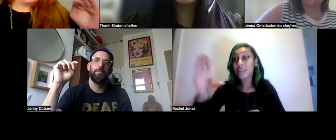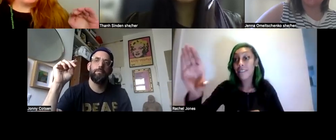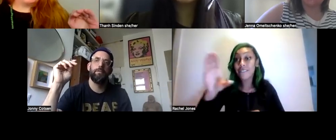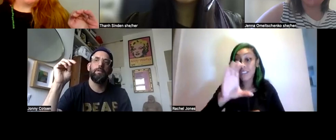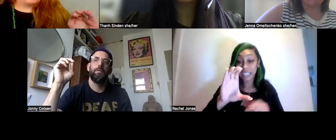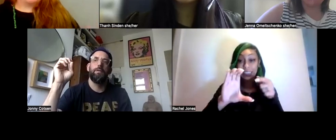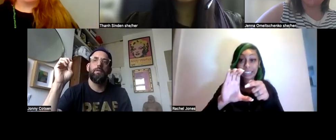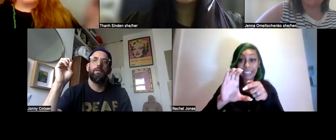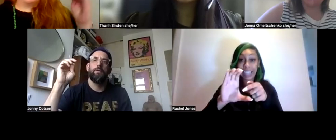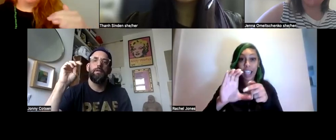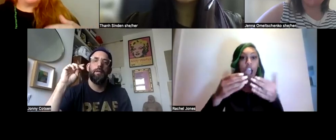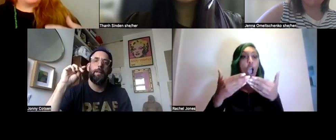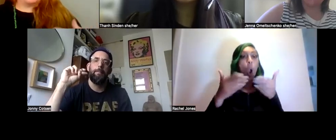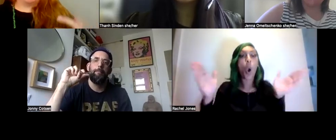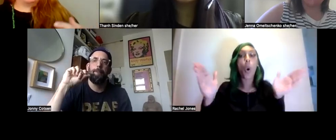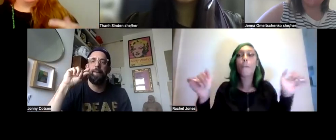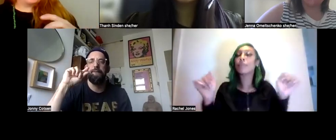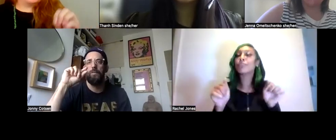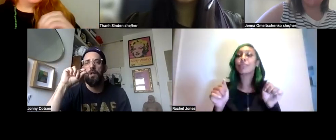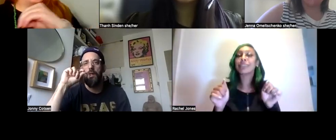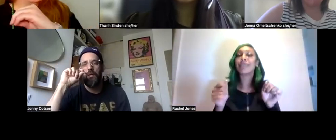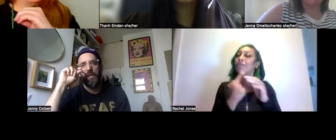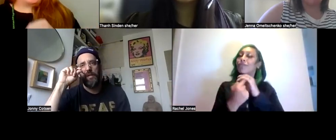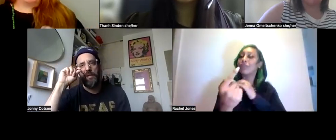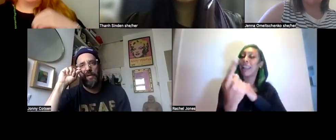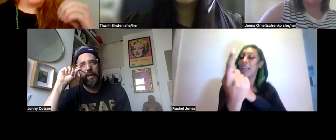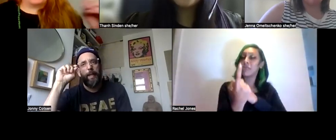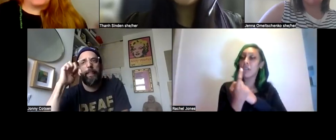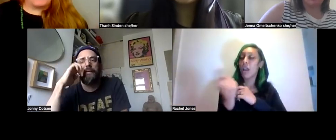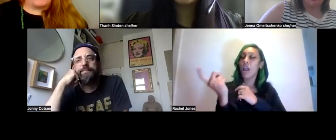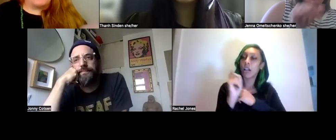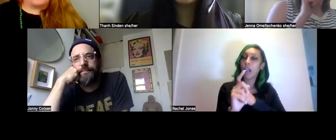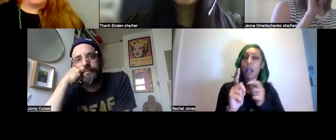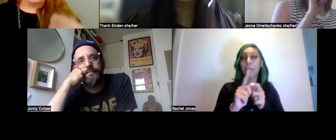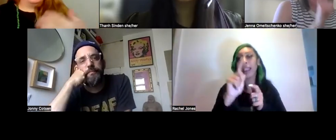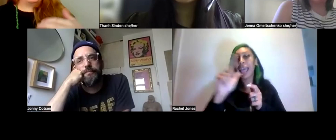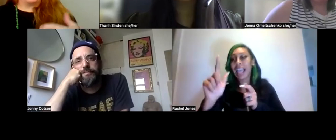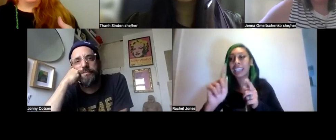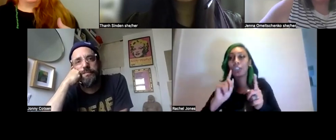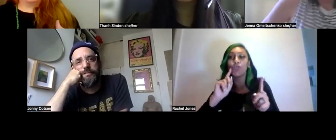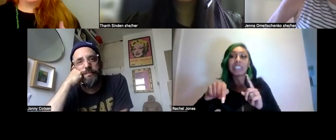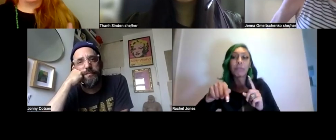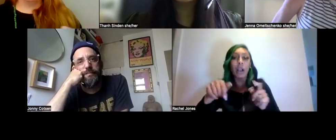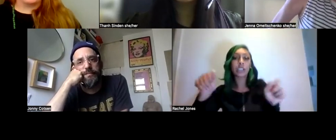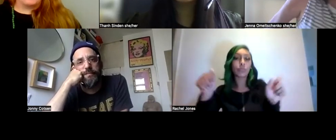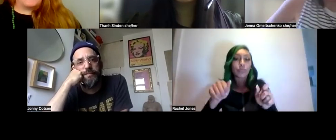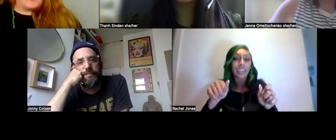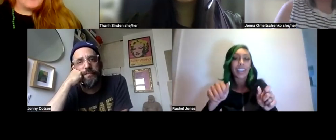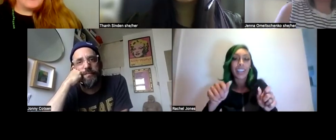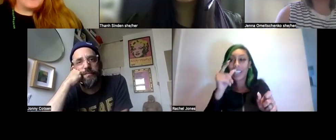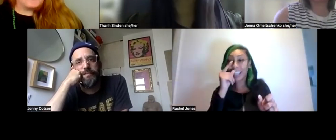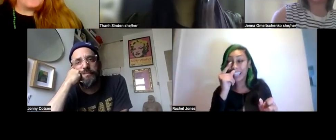being a very open brief rather than a freelancer coming in later in the stage and responding to a brief, which can potentially